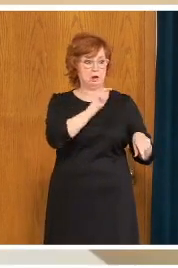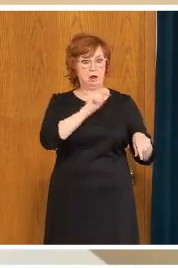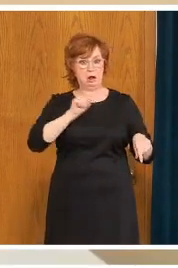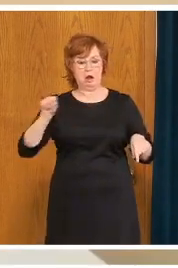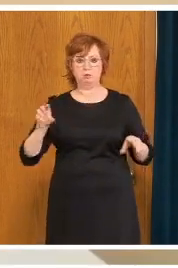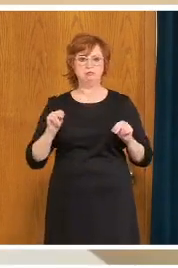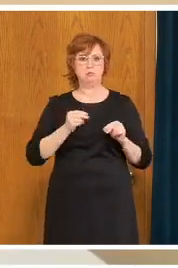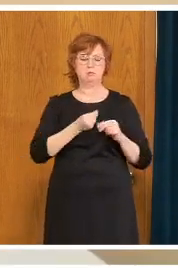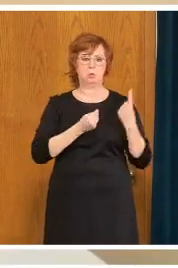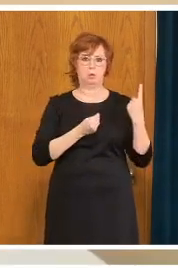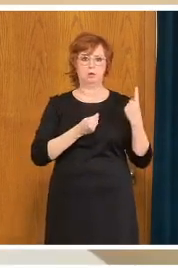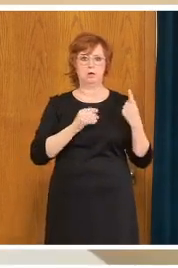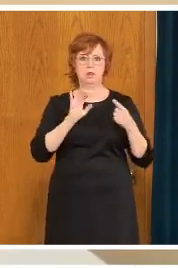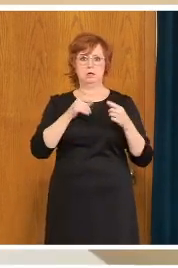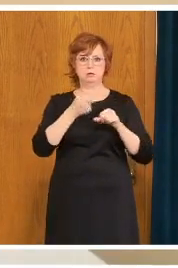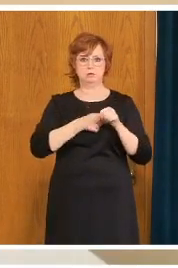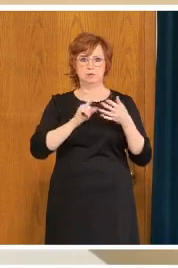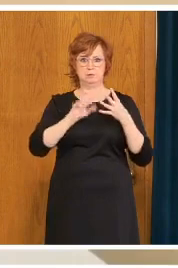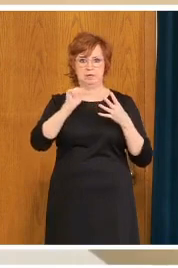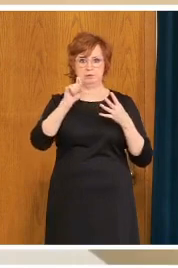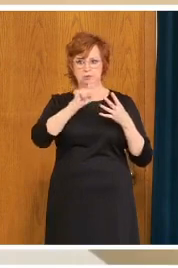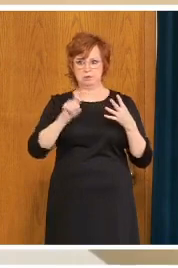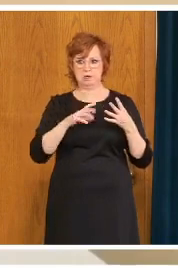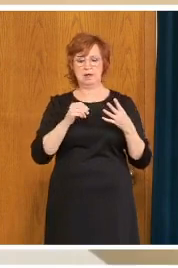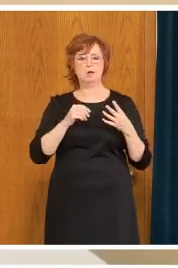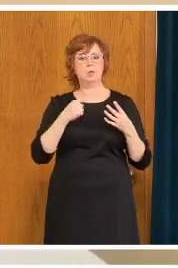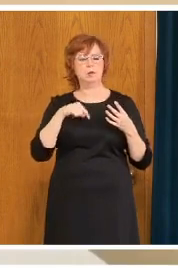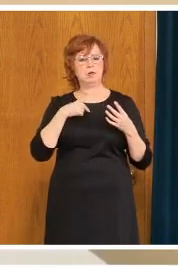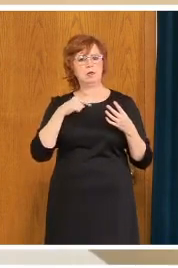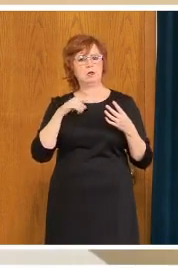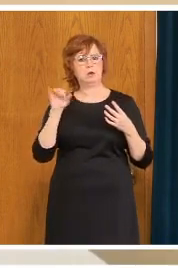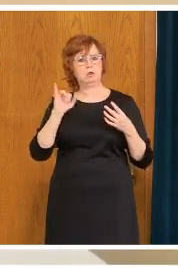vaccines, AstraZeneca, and now this morning we heard from the US as well,